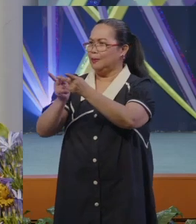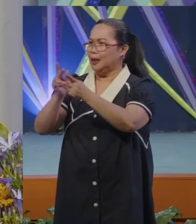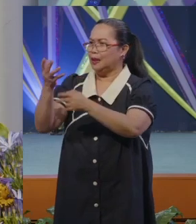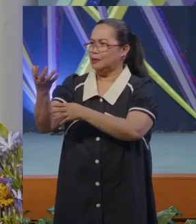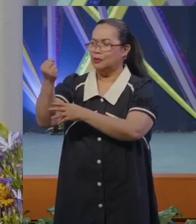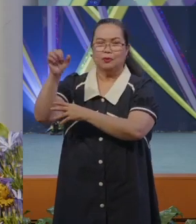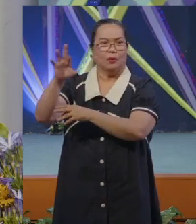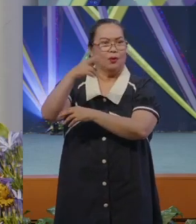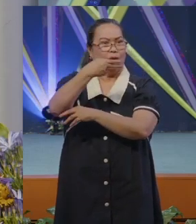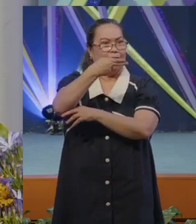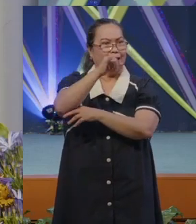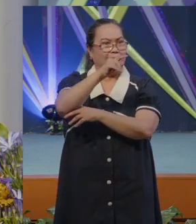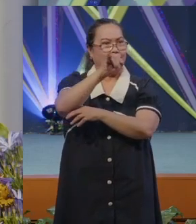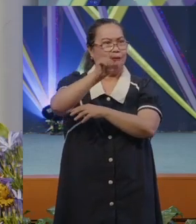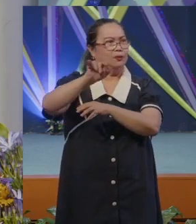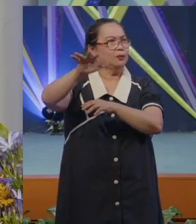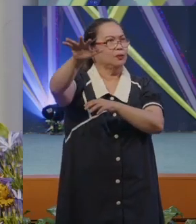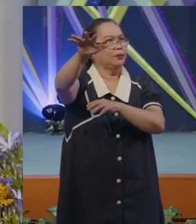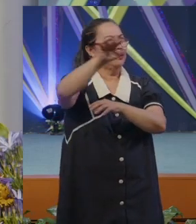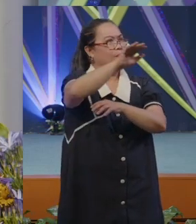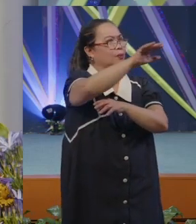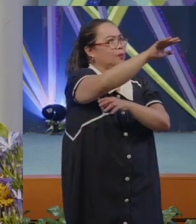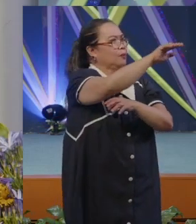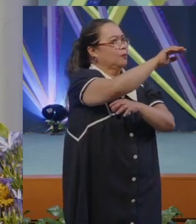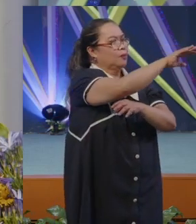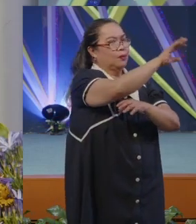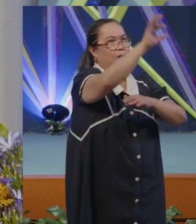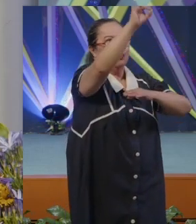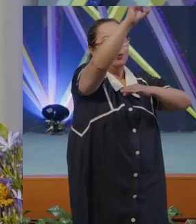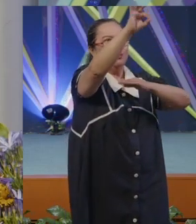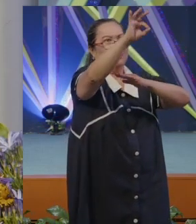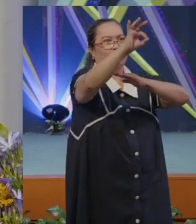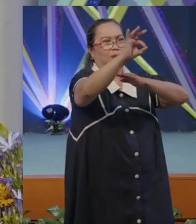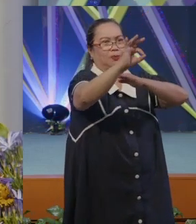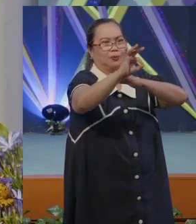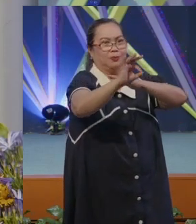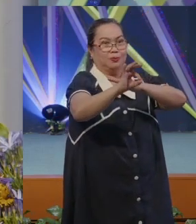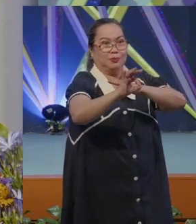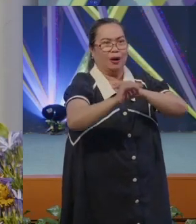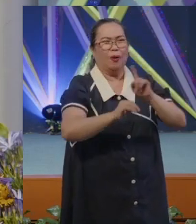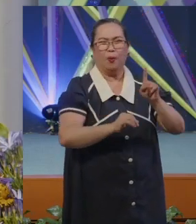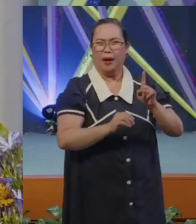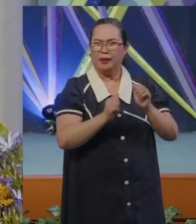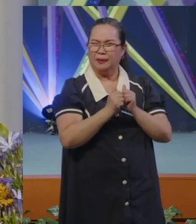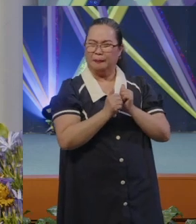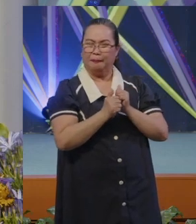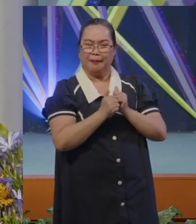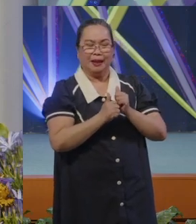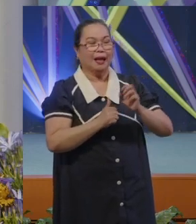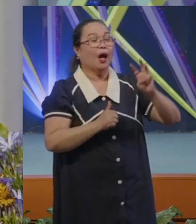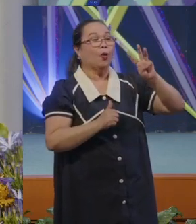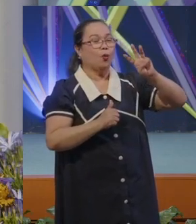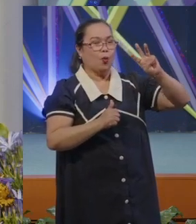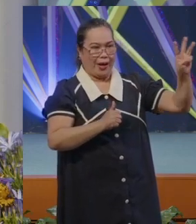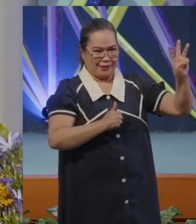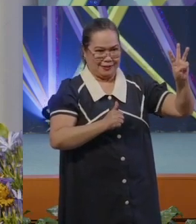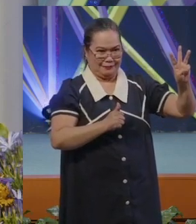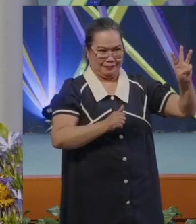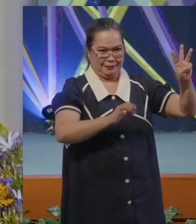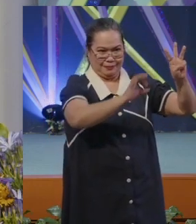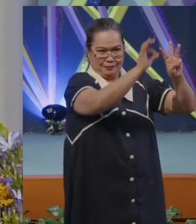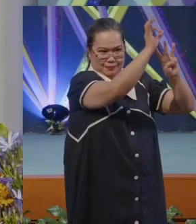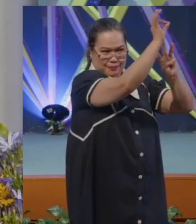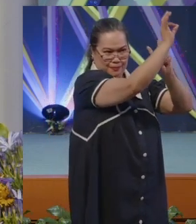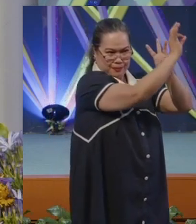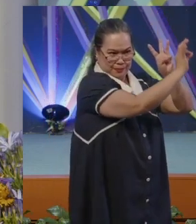great sea, toward the going down of the sun. Ano yung going down of the sun? Sa west. No?